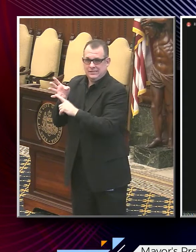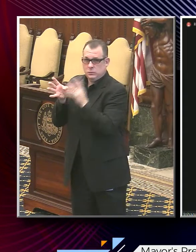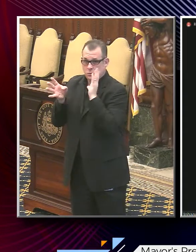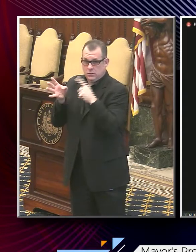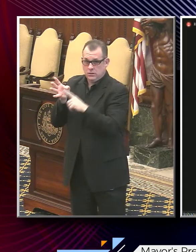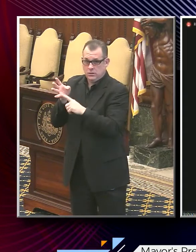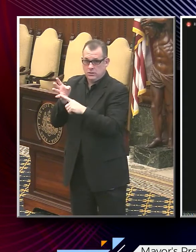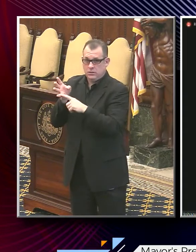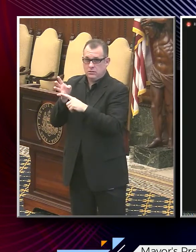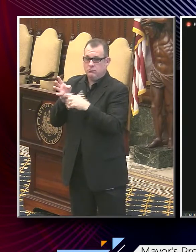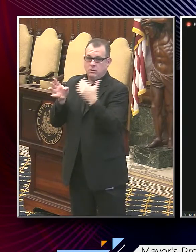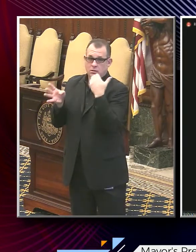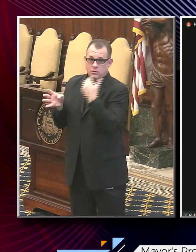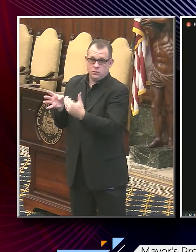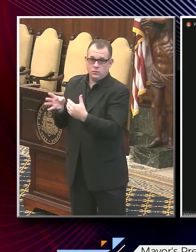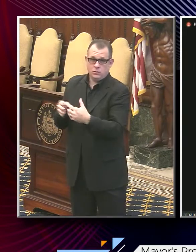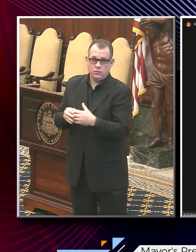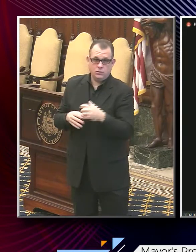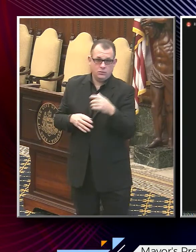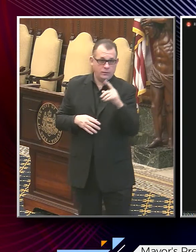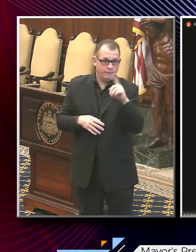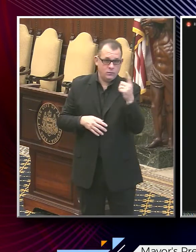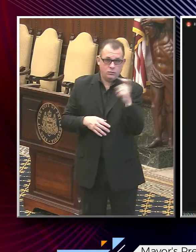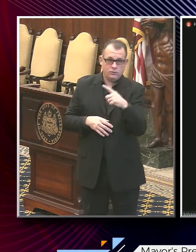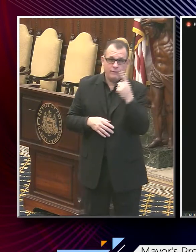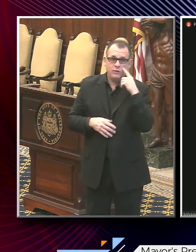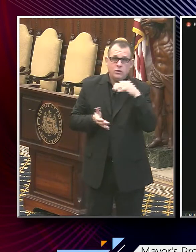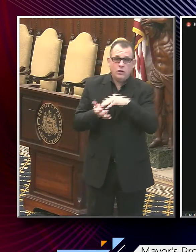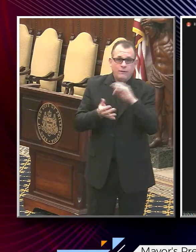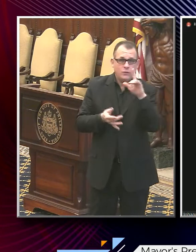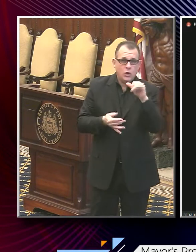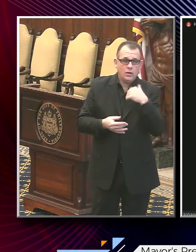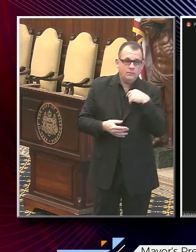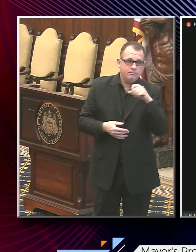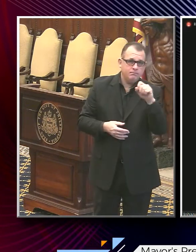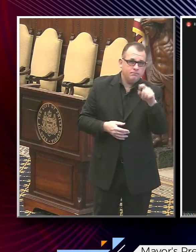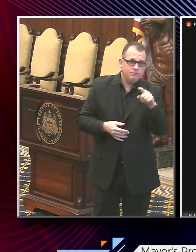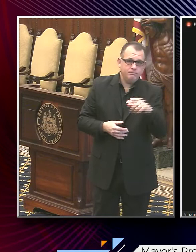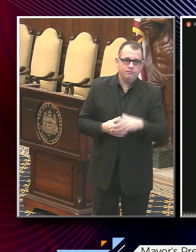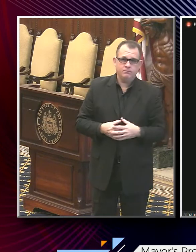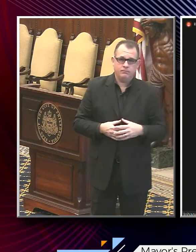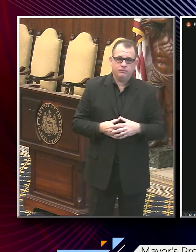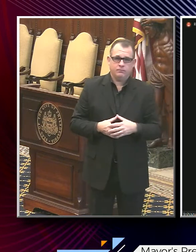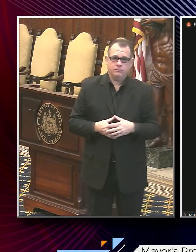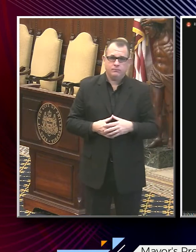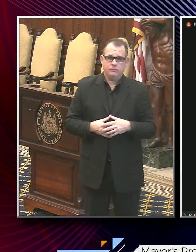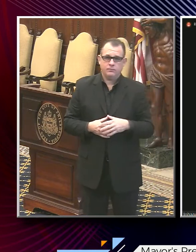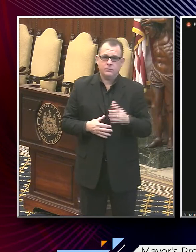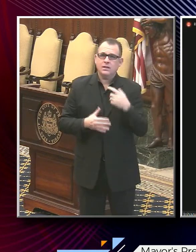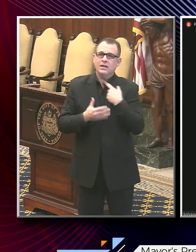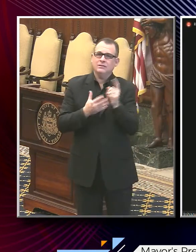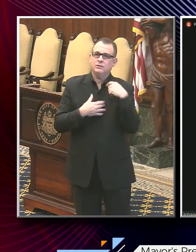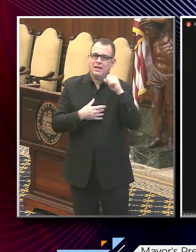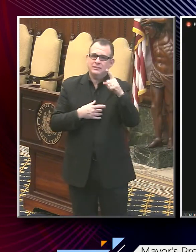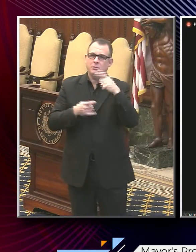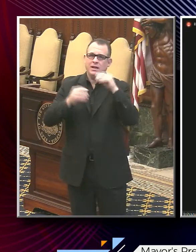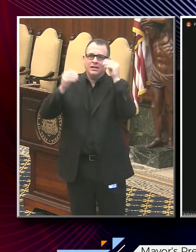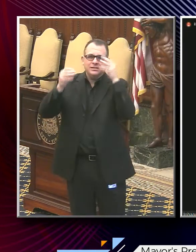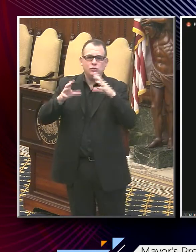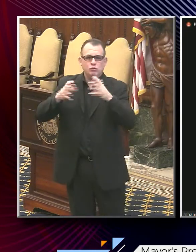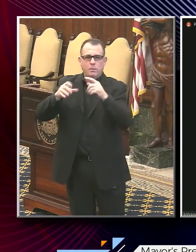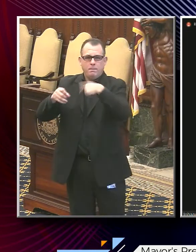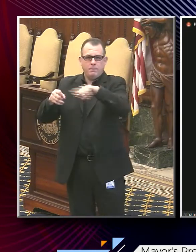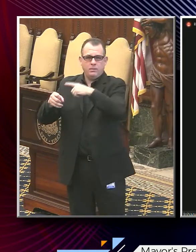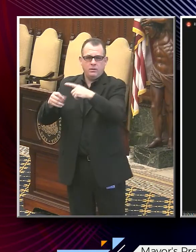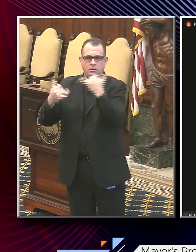January. Okay, fantastic. First question is for Dr. Farley. Last week I asked about the teachers, and it looks